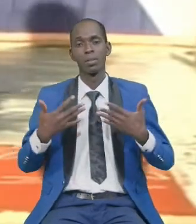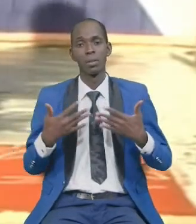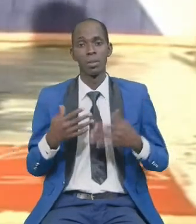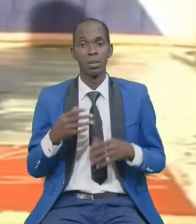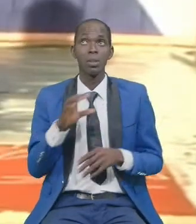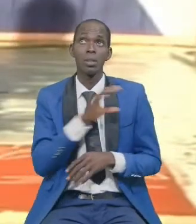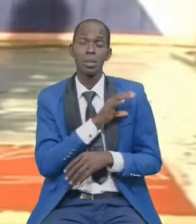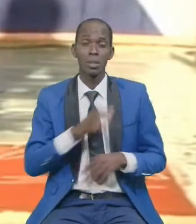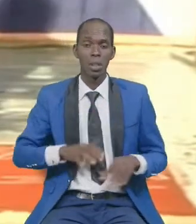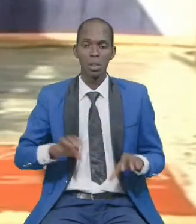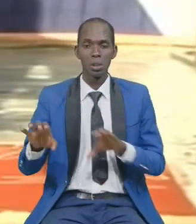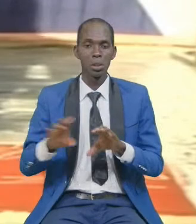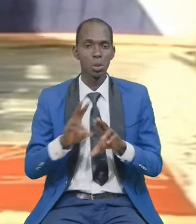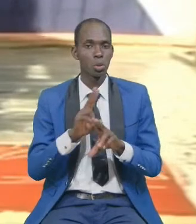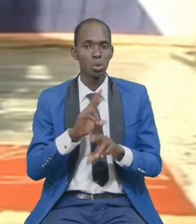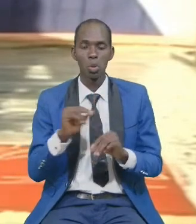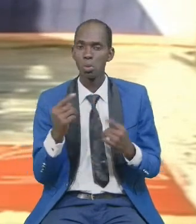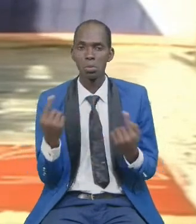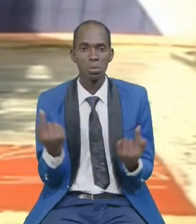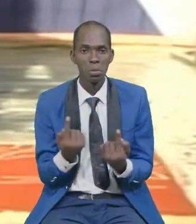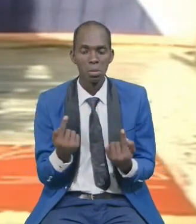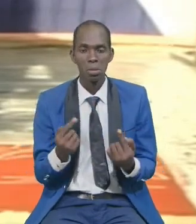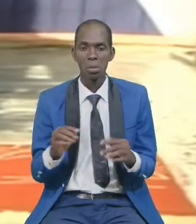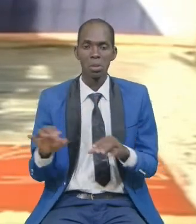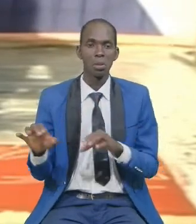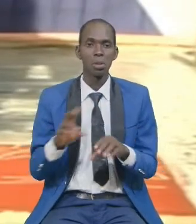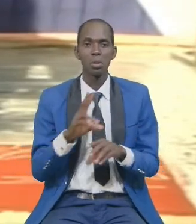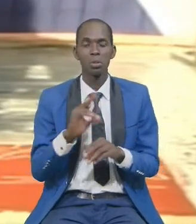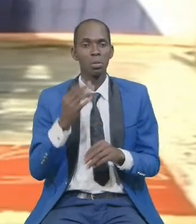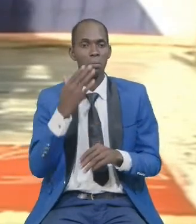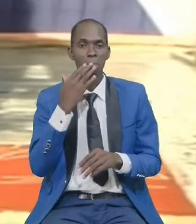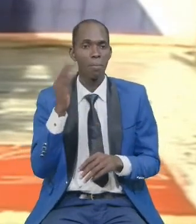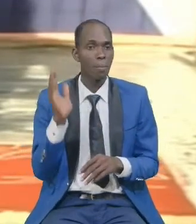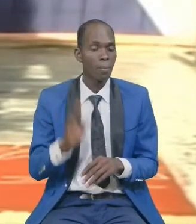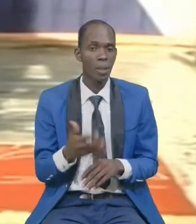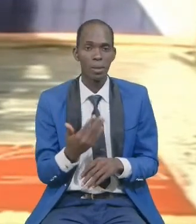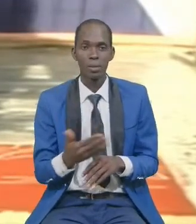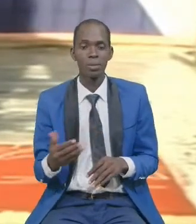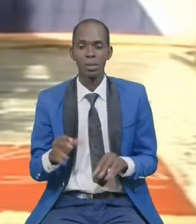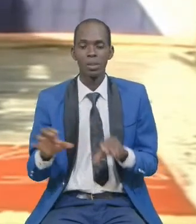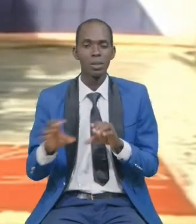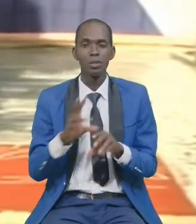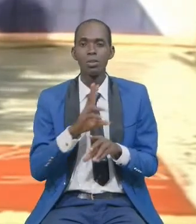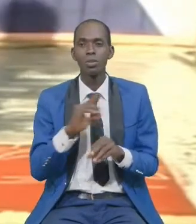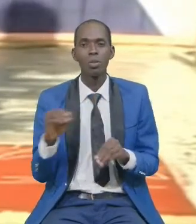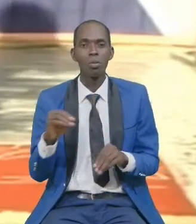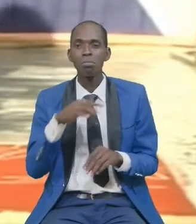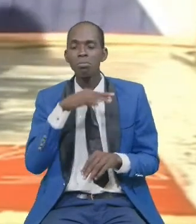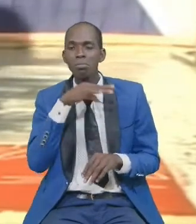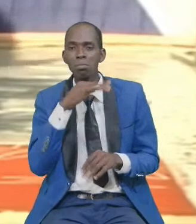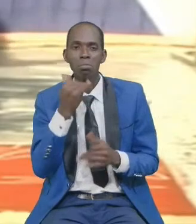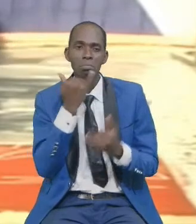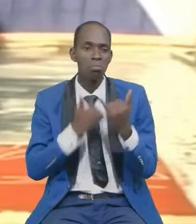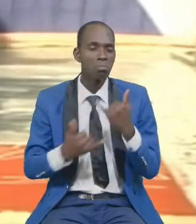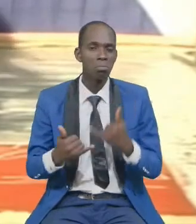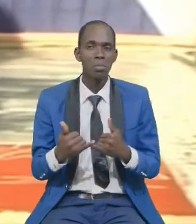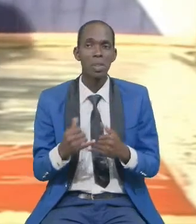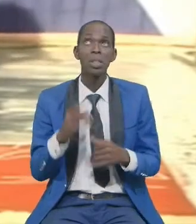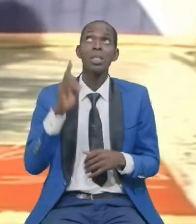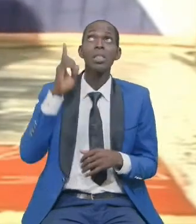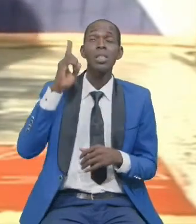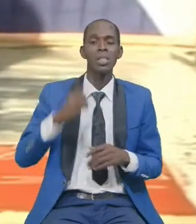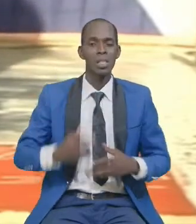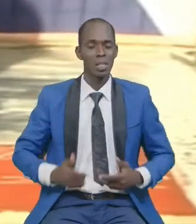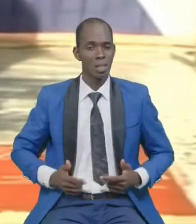sin. He did no evil. He committed no error. He lived better than